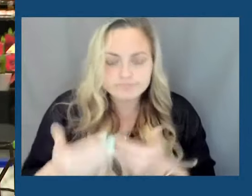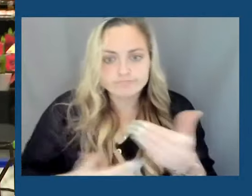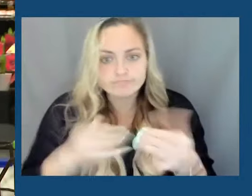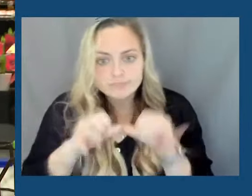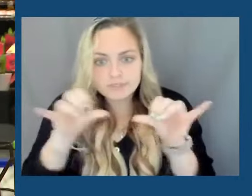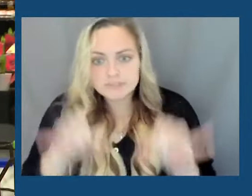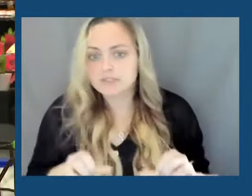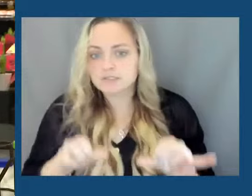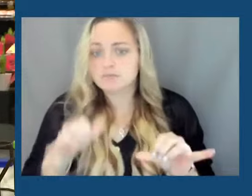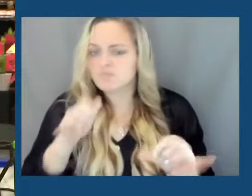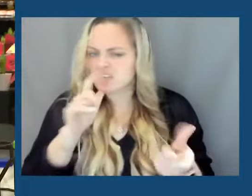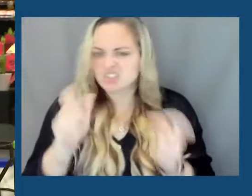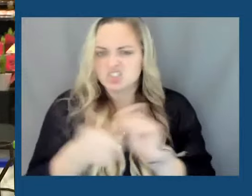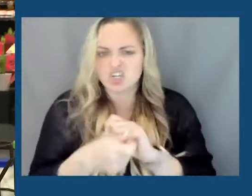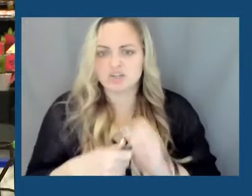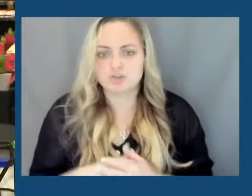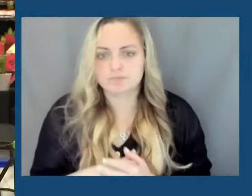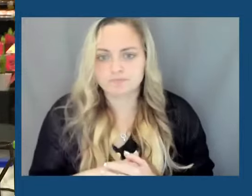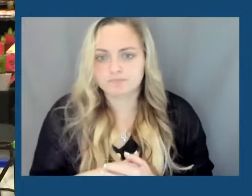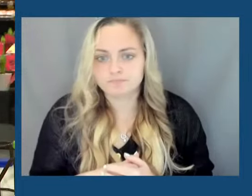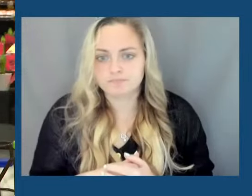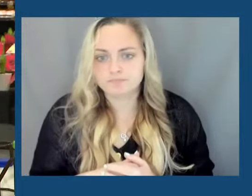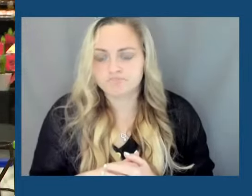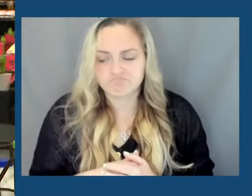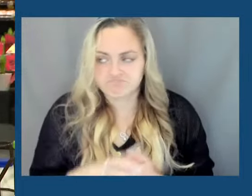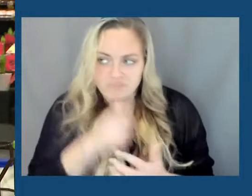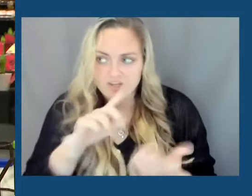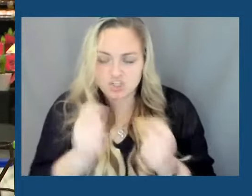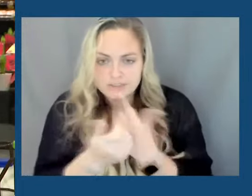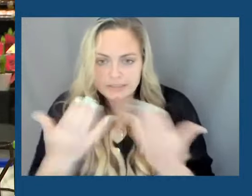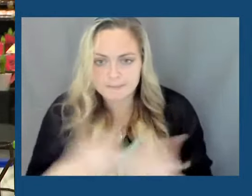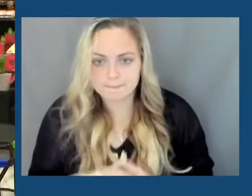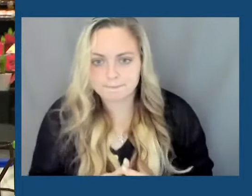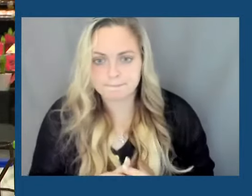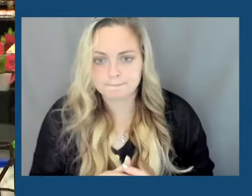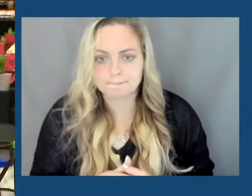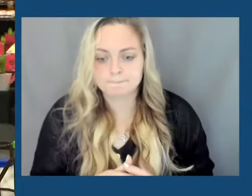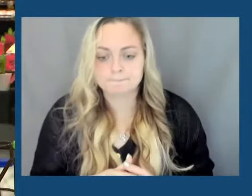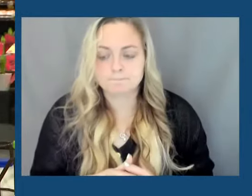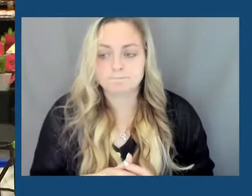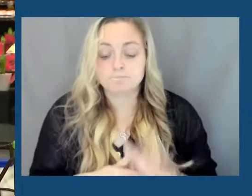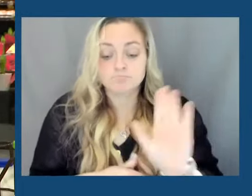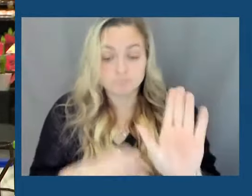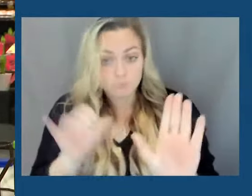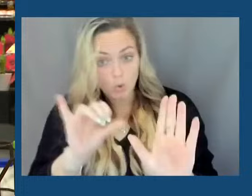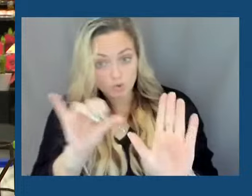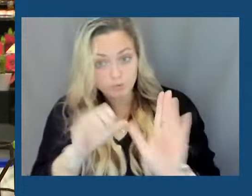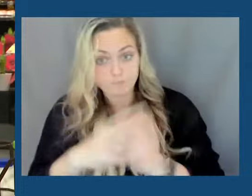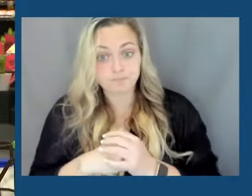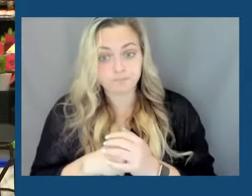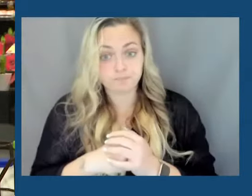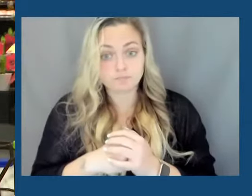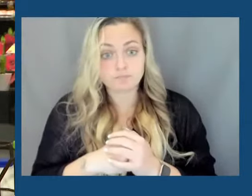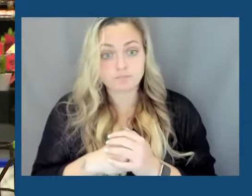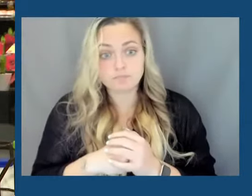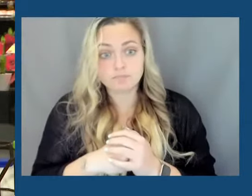not change. That does not change one bit. I will also say this. I will